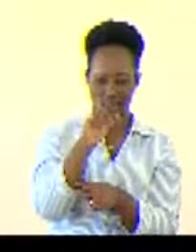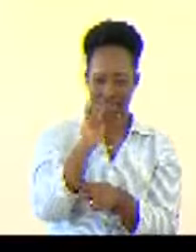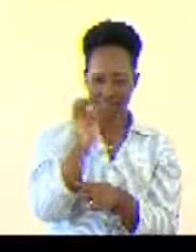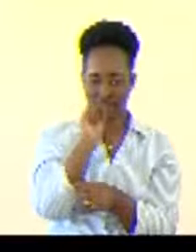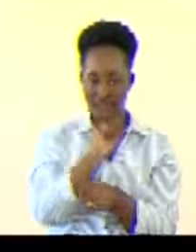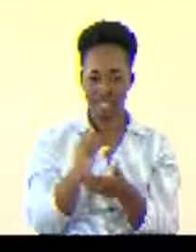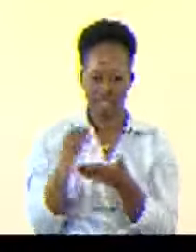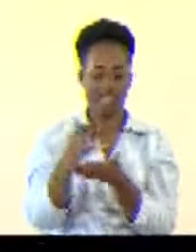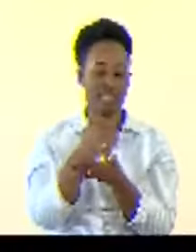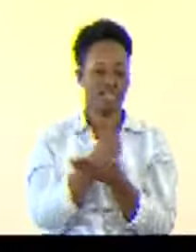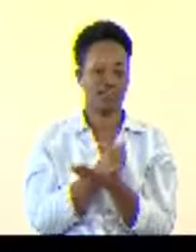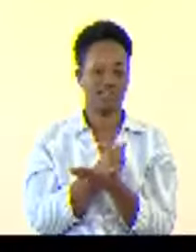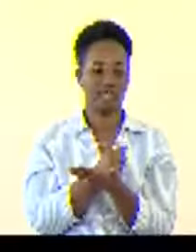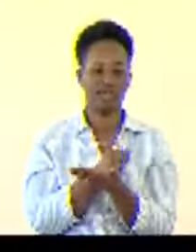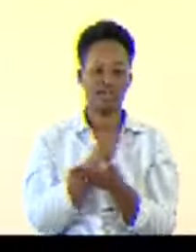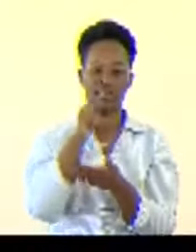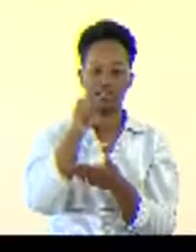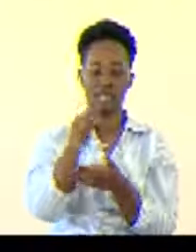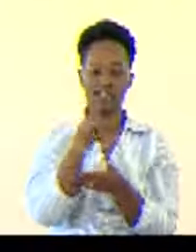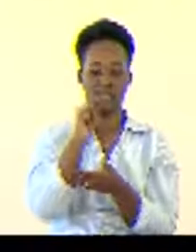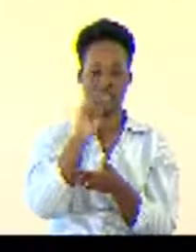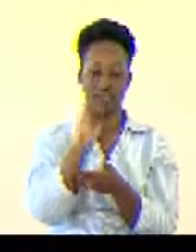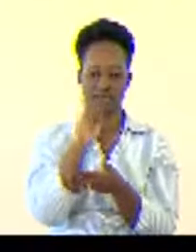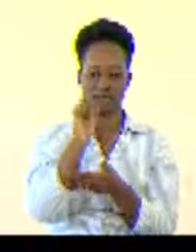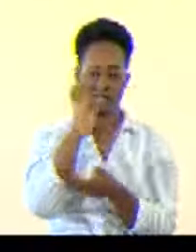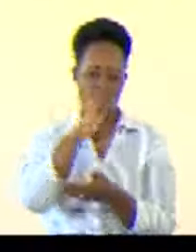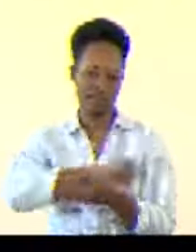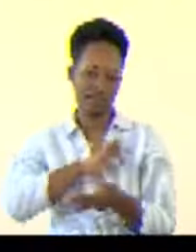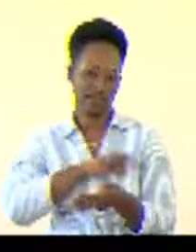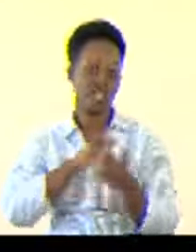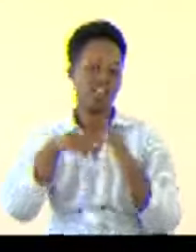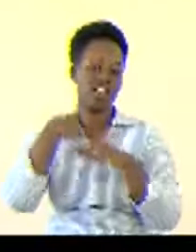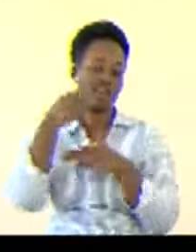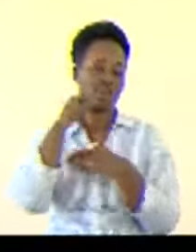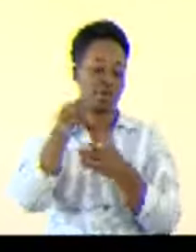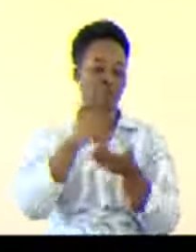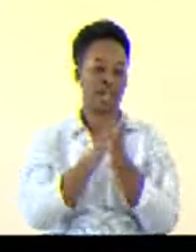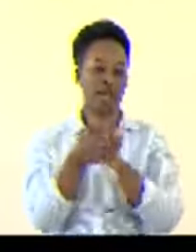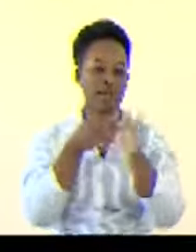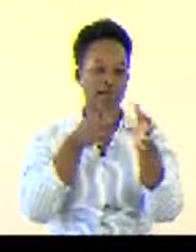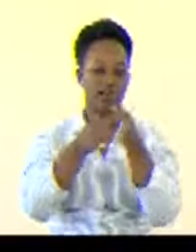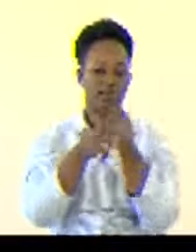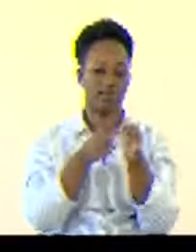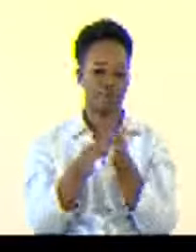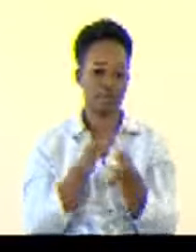the interpretation when it comes to when we do an example. Then we have